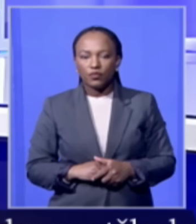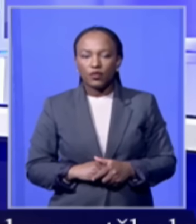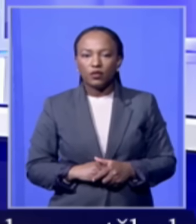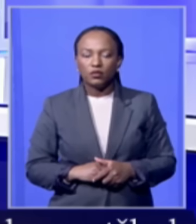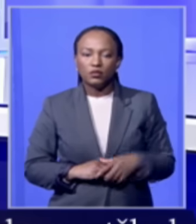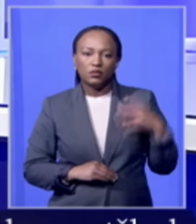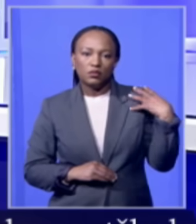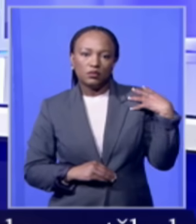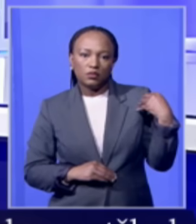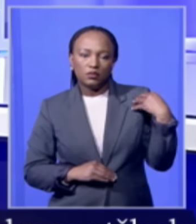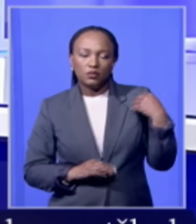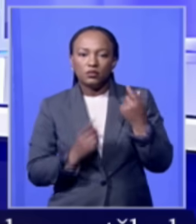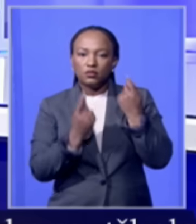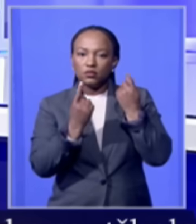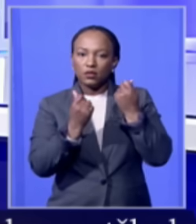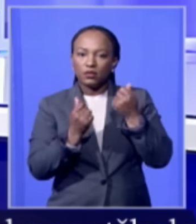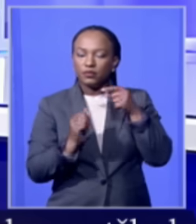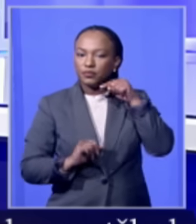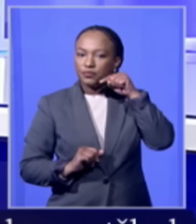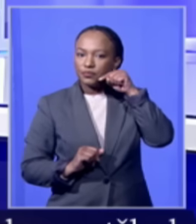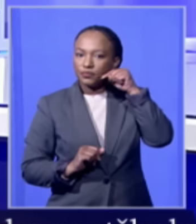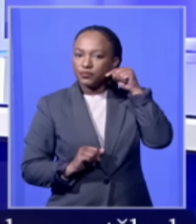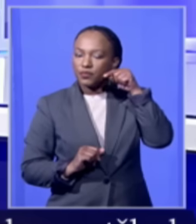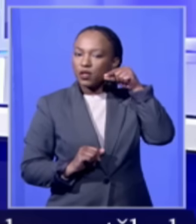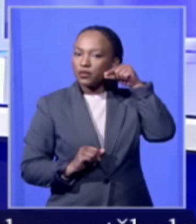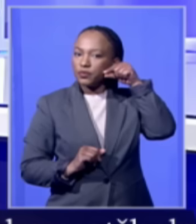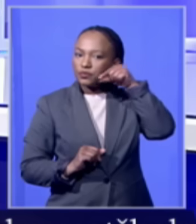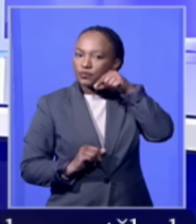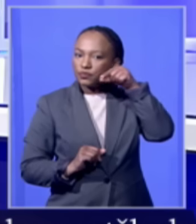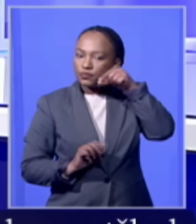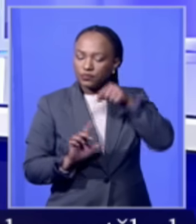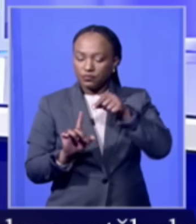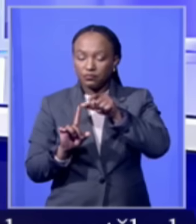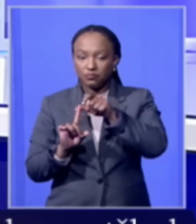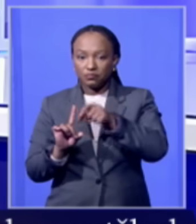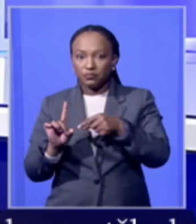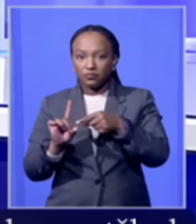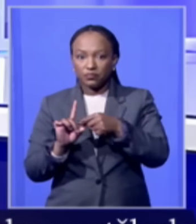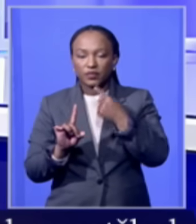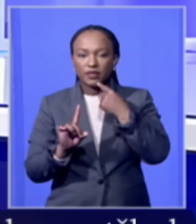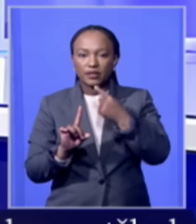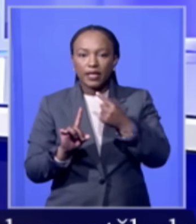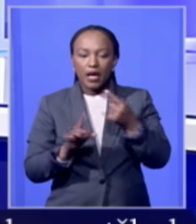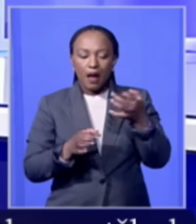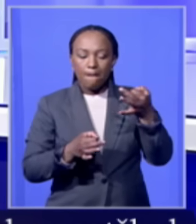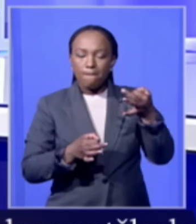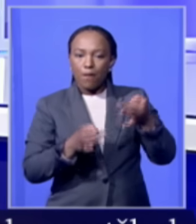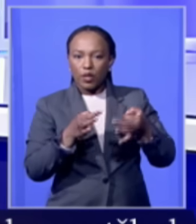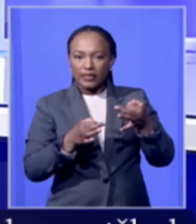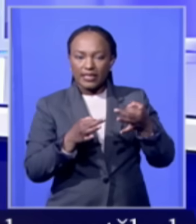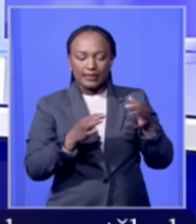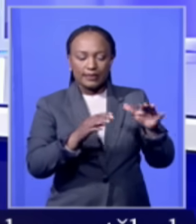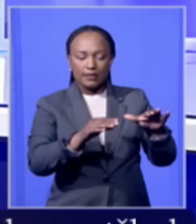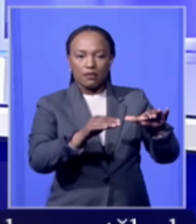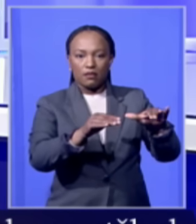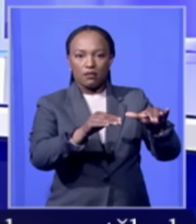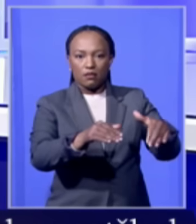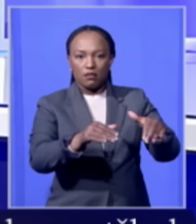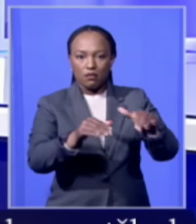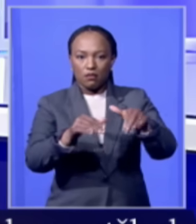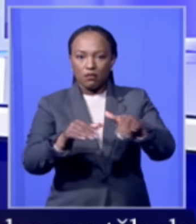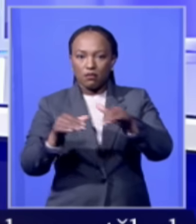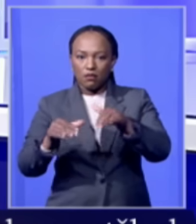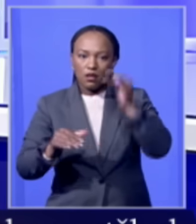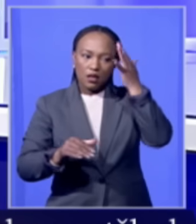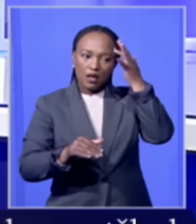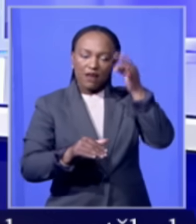Enoch Godongwana o re mekgatlo ya dipolotiki ya ka mo nageng e swanela ke go thekgwa ka mašeleng go feleletše go tšwa motšhelong wa